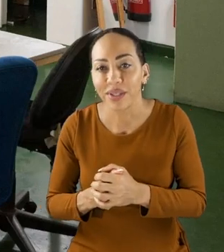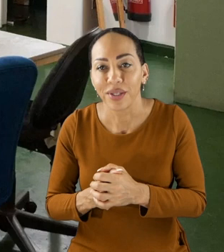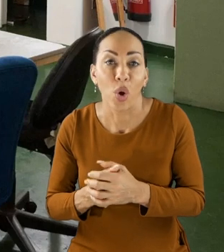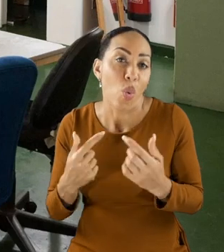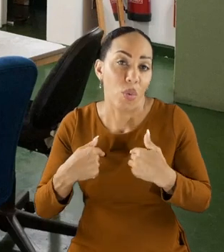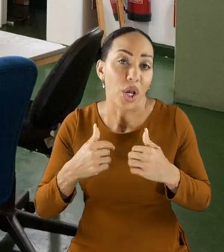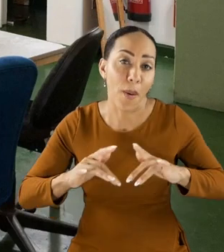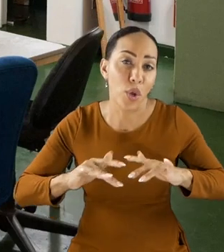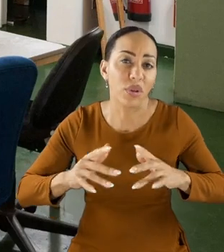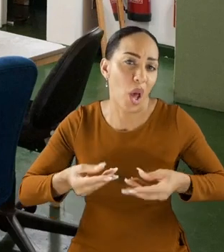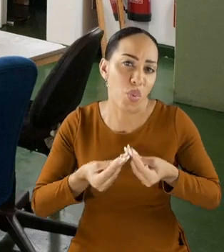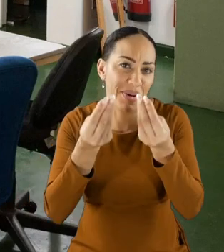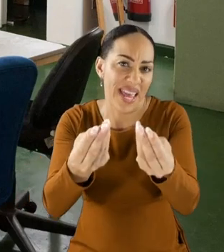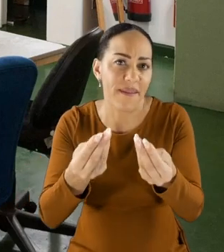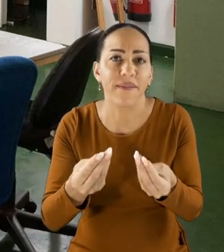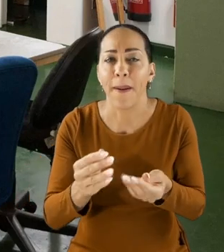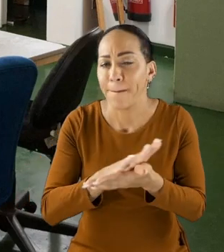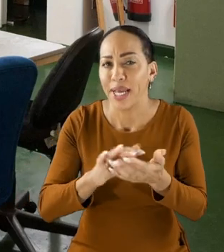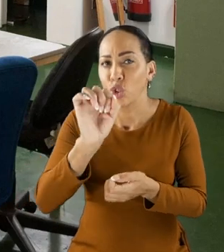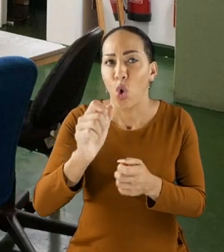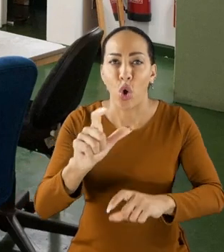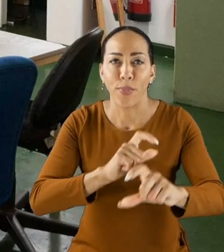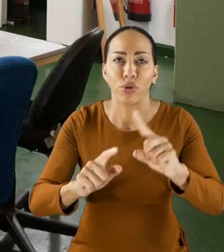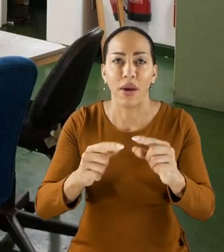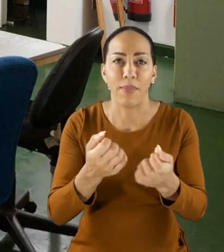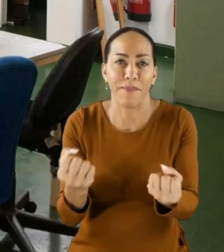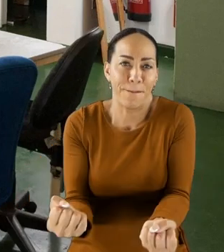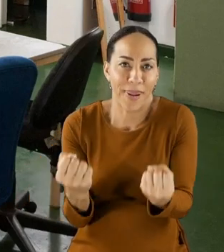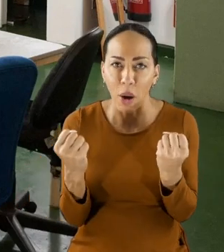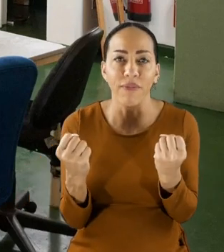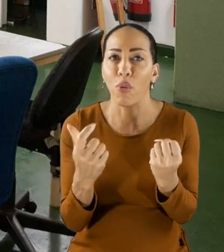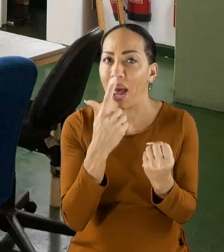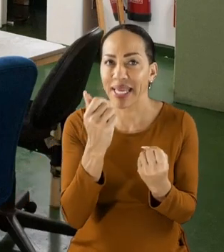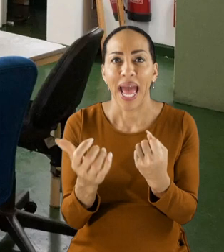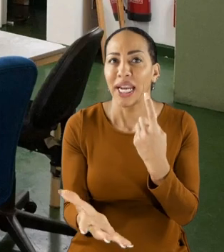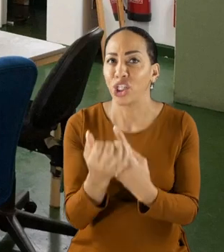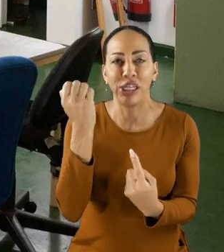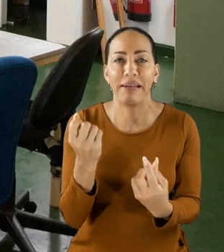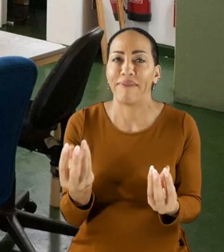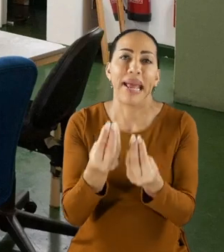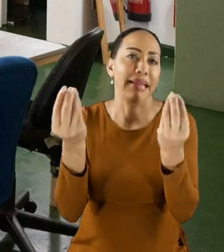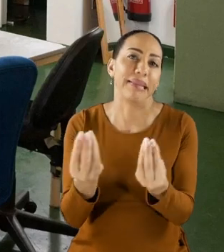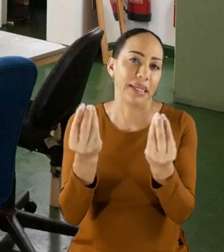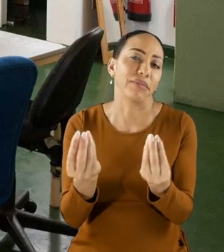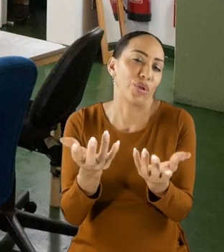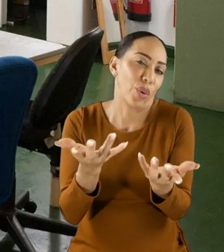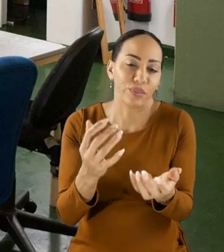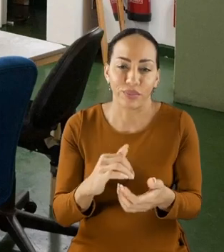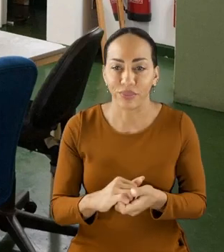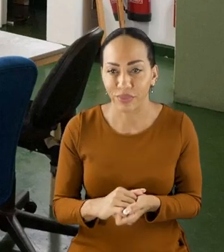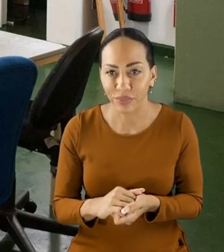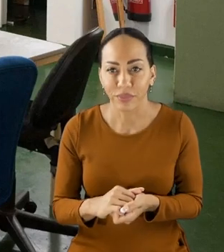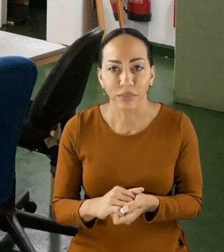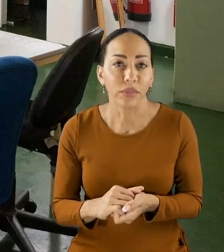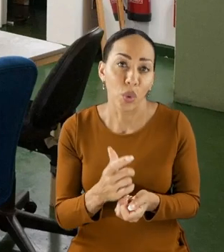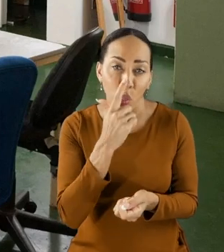But anyway, we're giving you the computer, so you will have all the computing power to do this yourself. So that's something